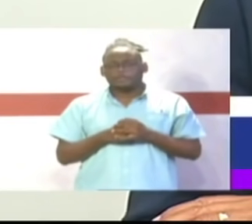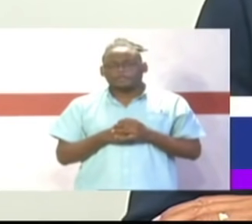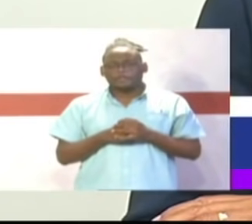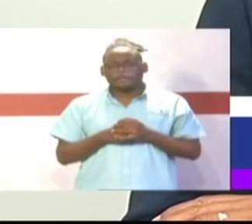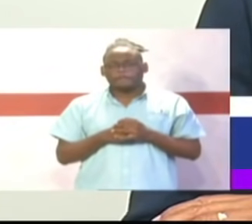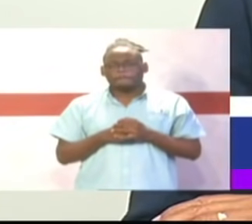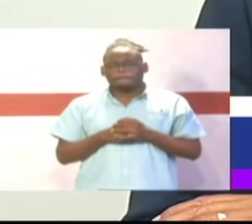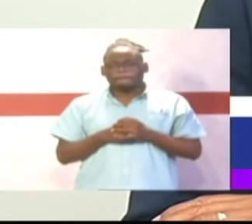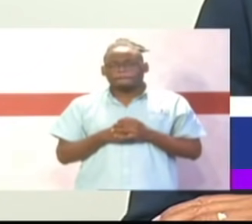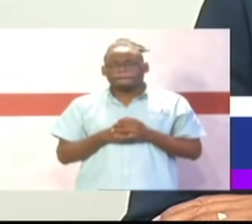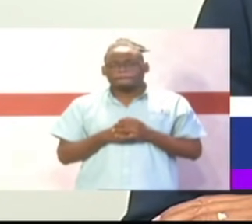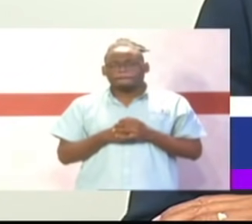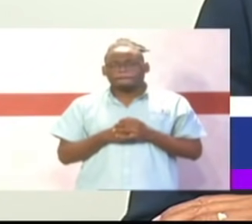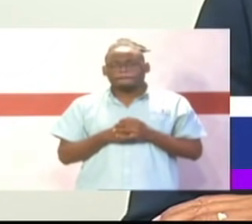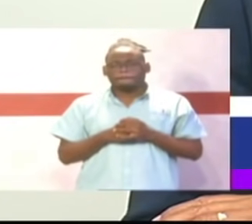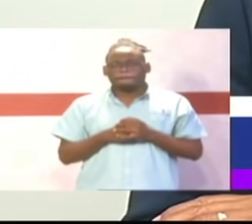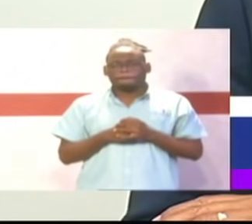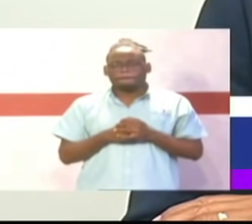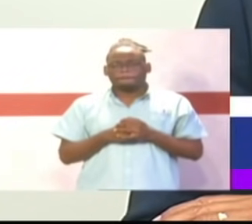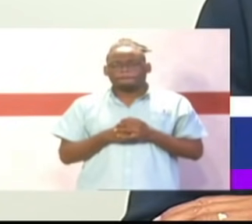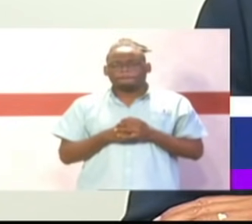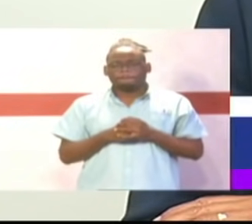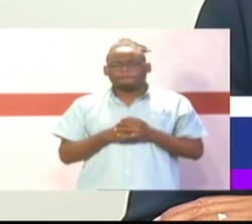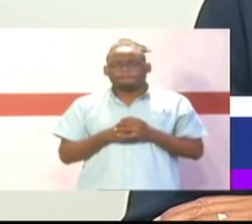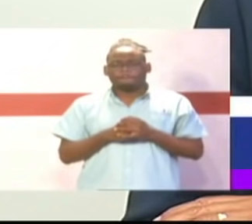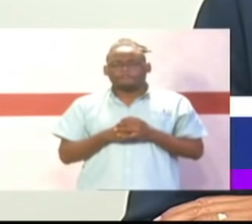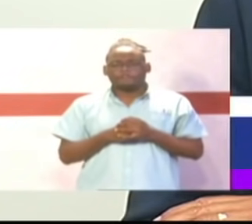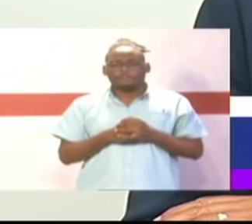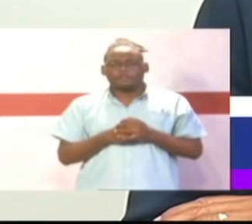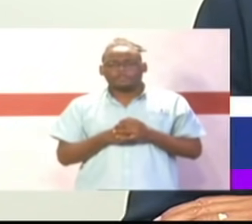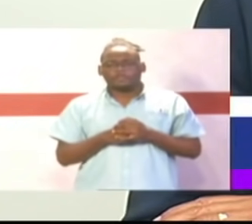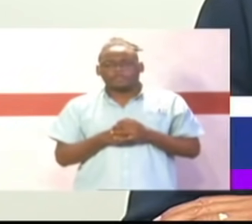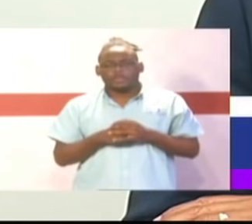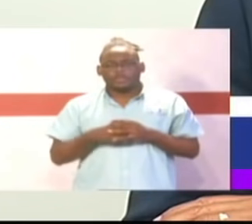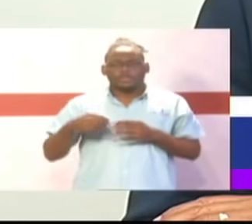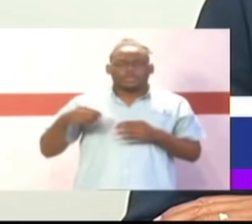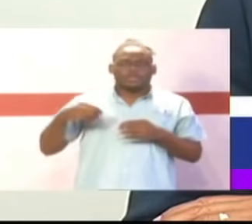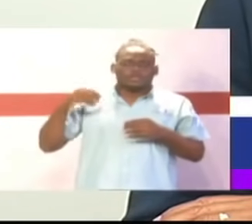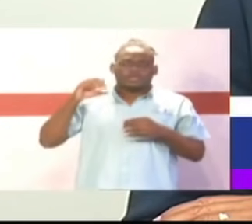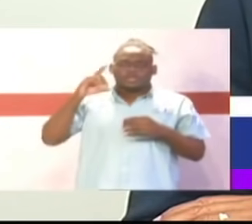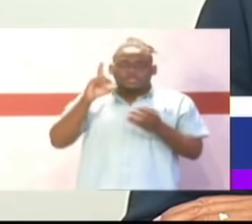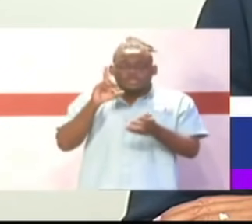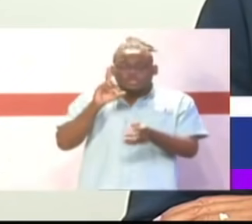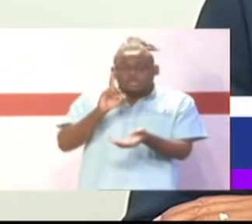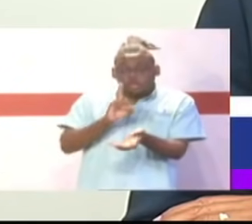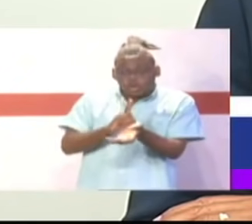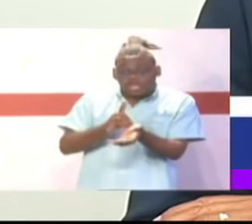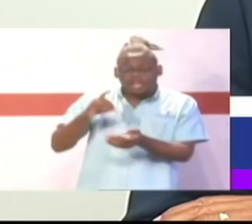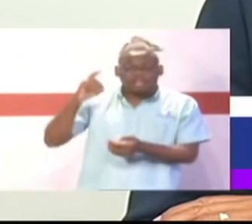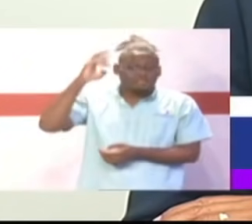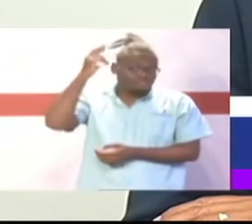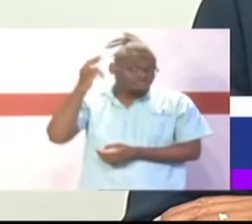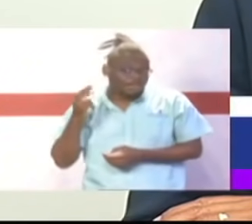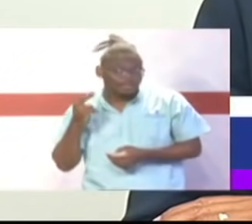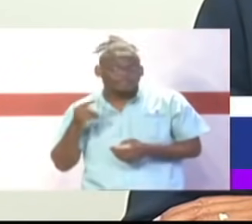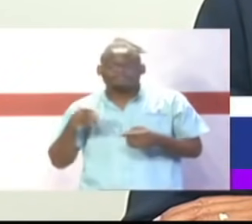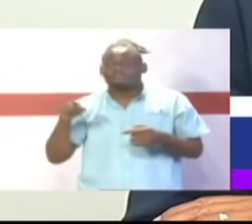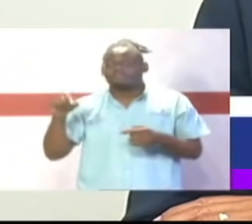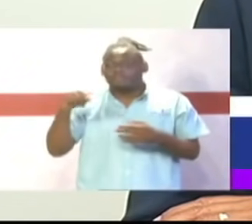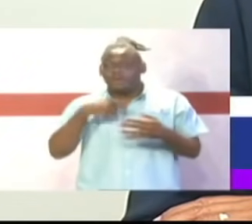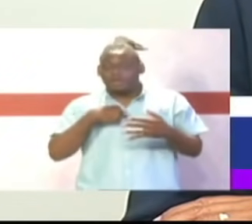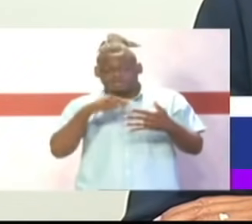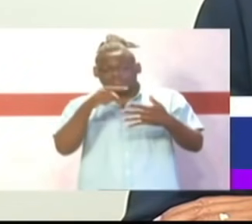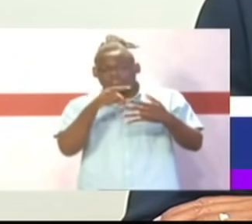data, based on the hospital capacity that Dr. Mariam Abdul